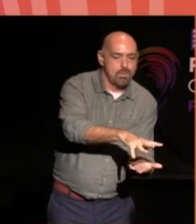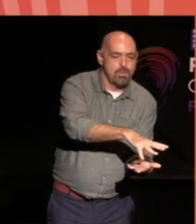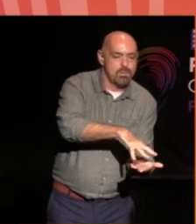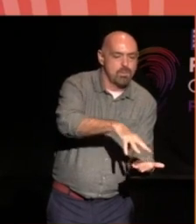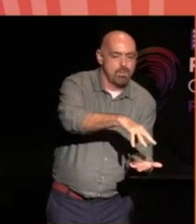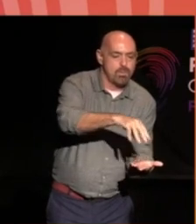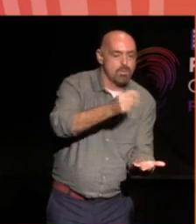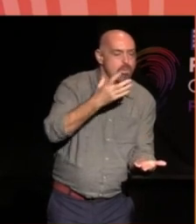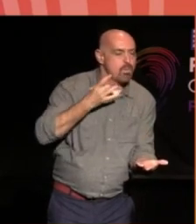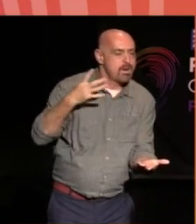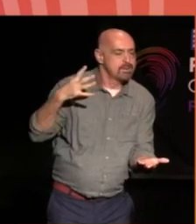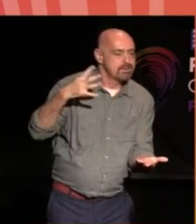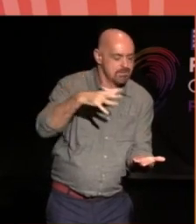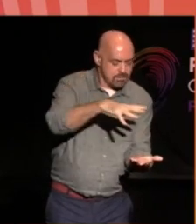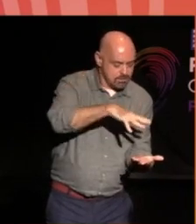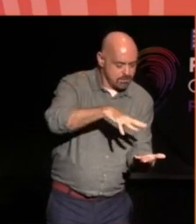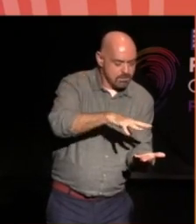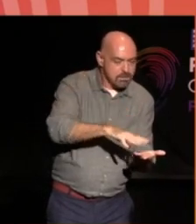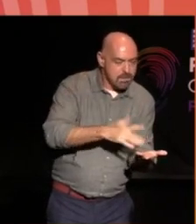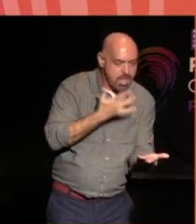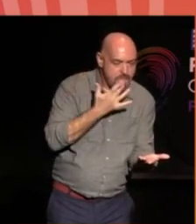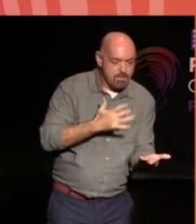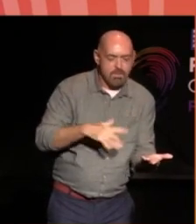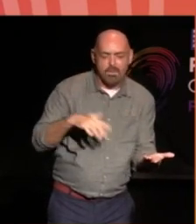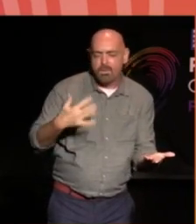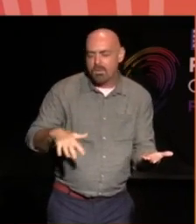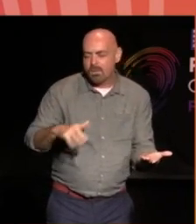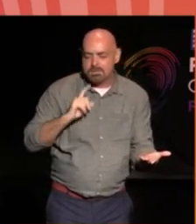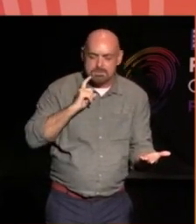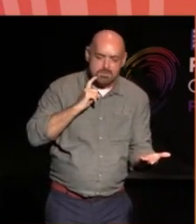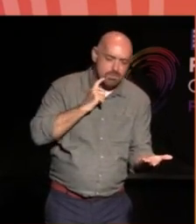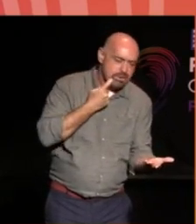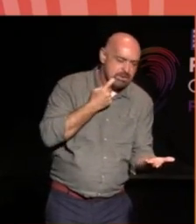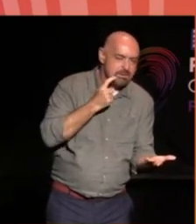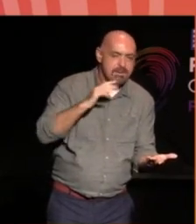peaks, a sweetness in the air.